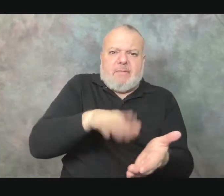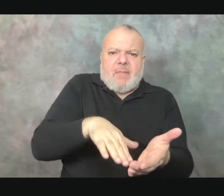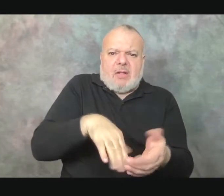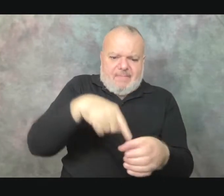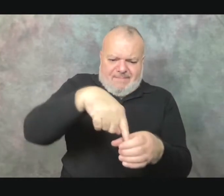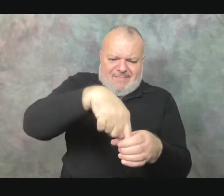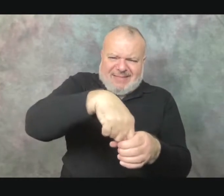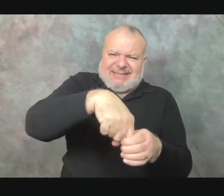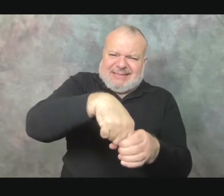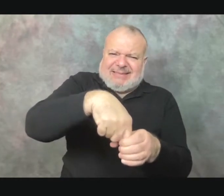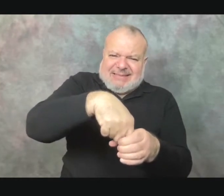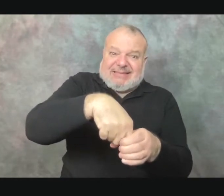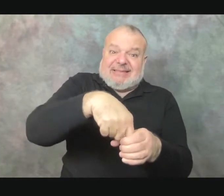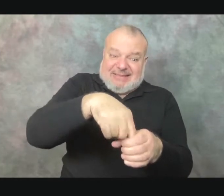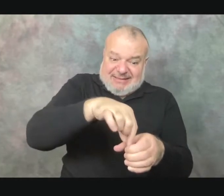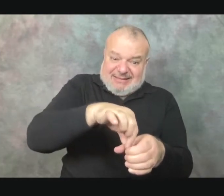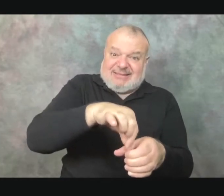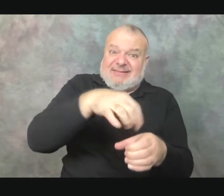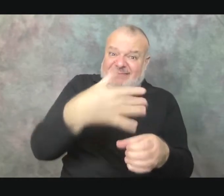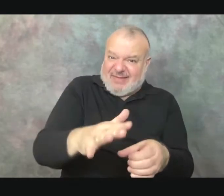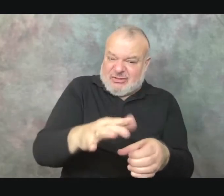802-863-7240